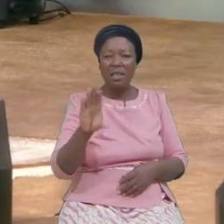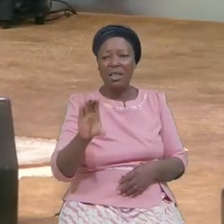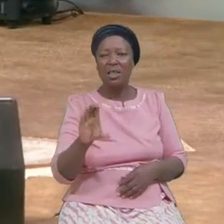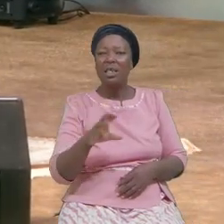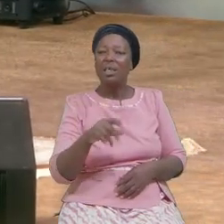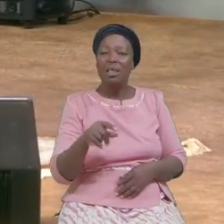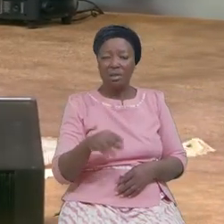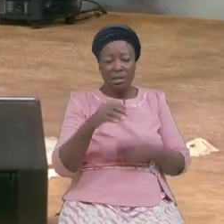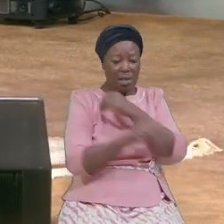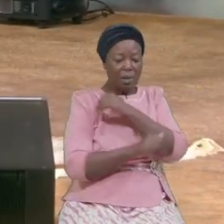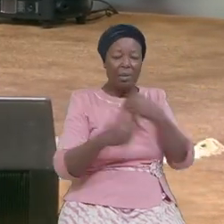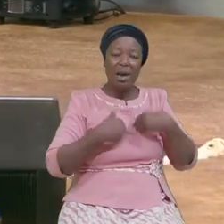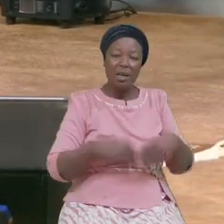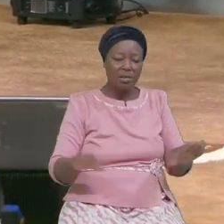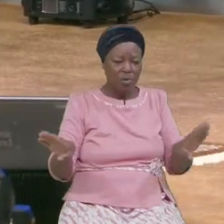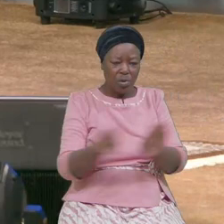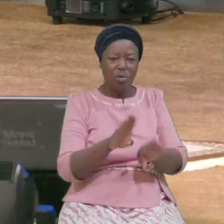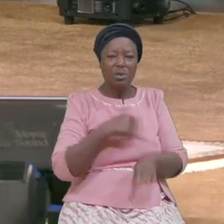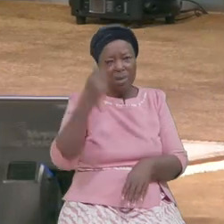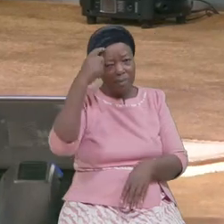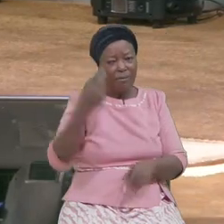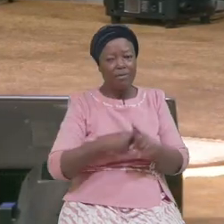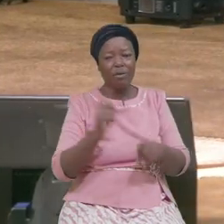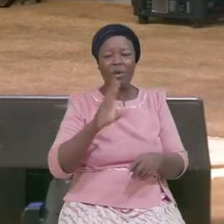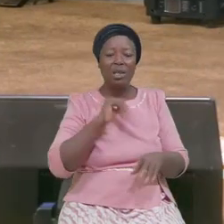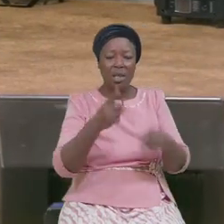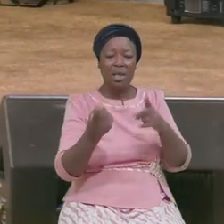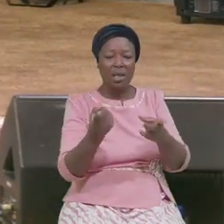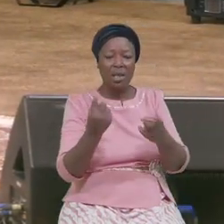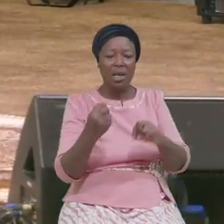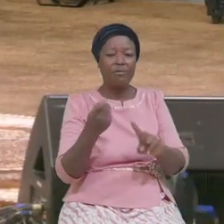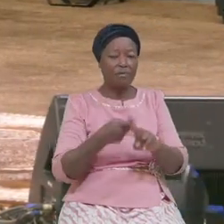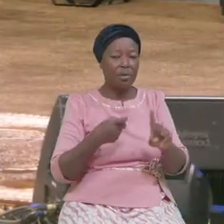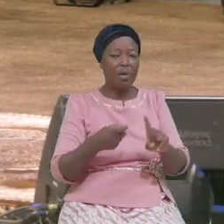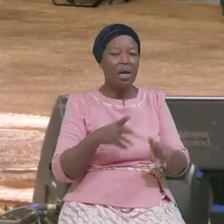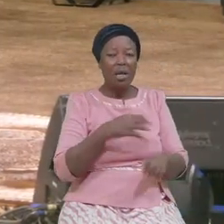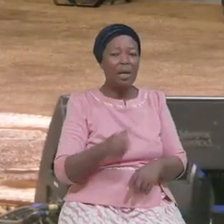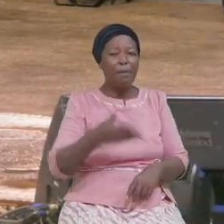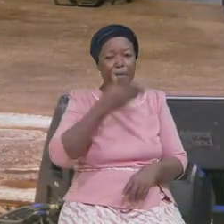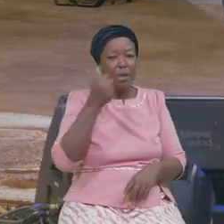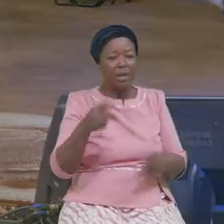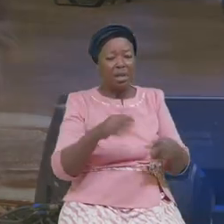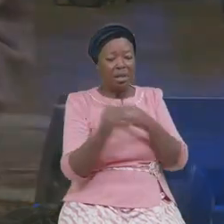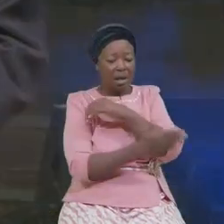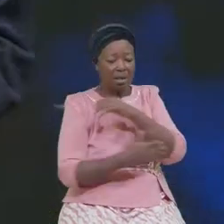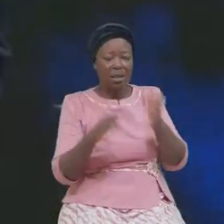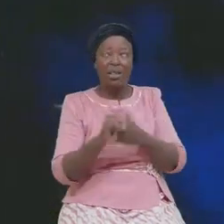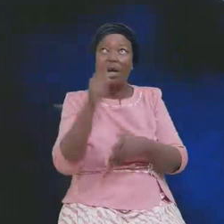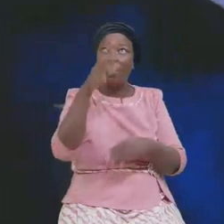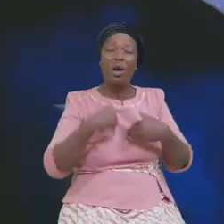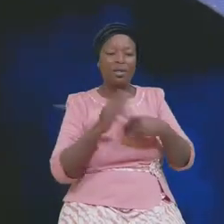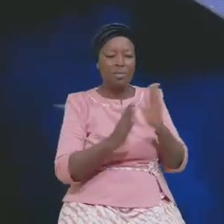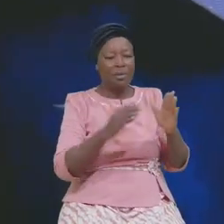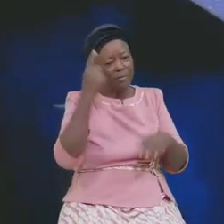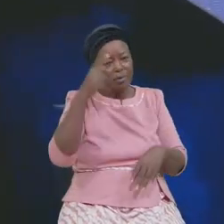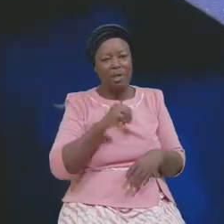mind from where he came from, the better country, the place God had provided for him, that the place